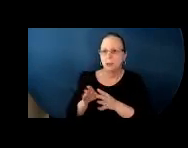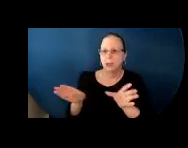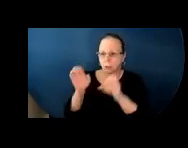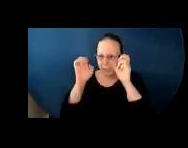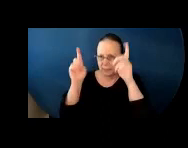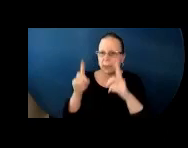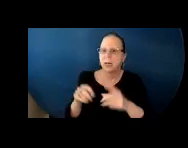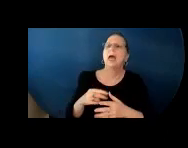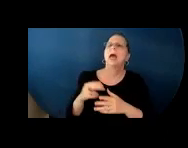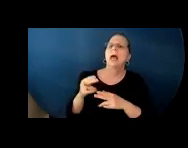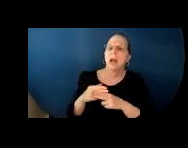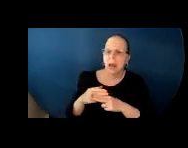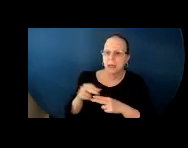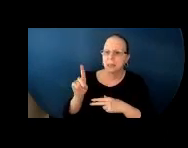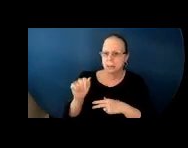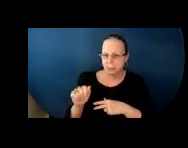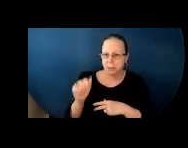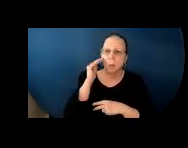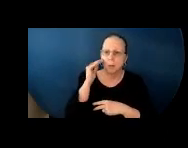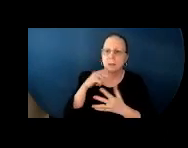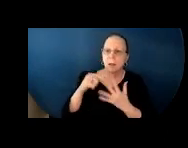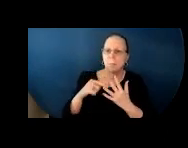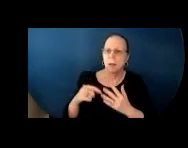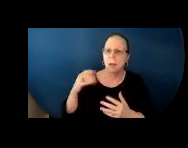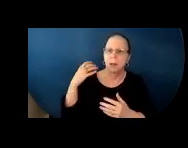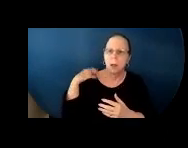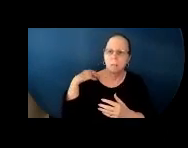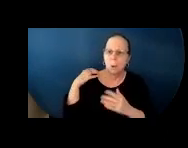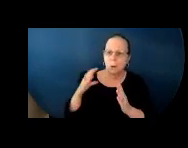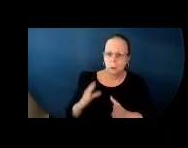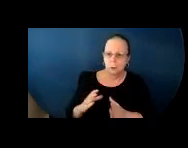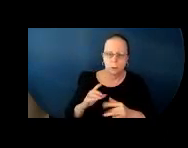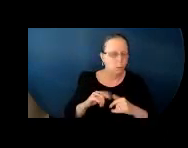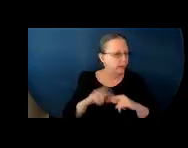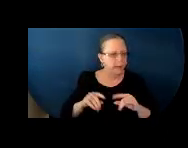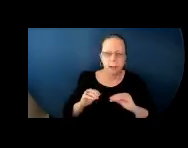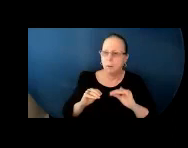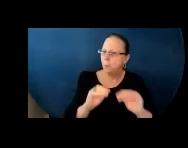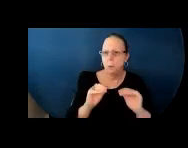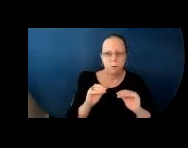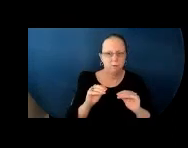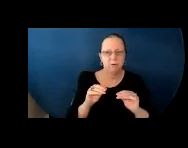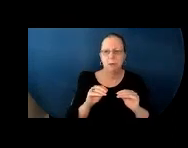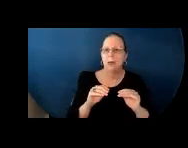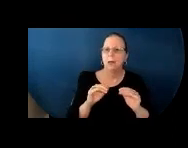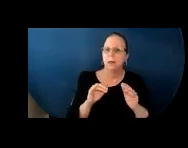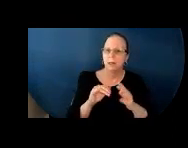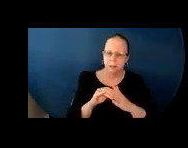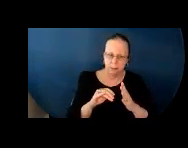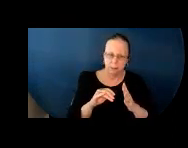among employers, okay? And so we can't move the numbers for positive post-school outcomes until we address